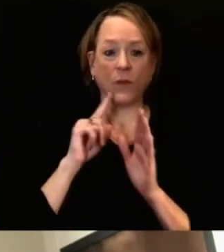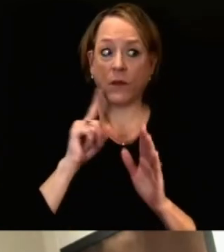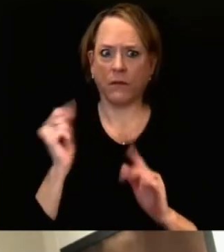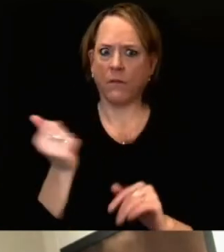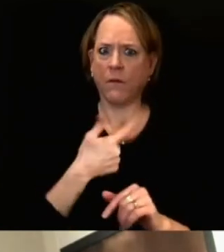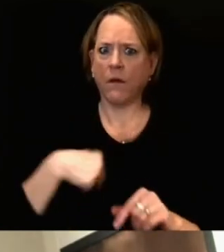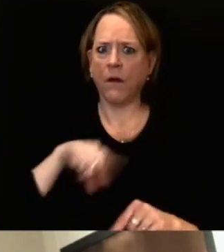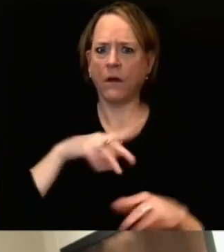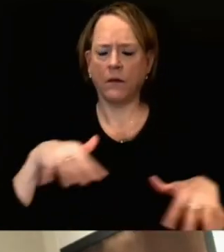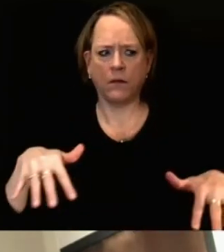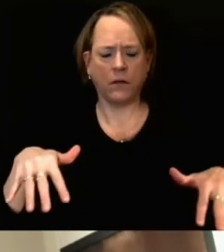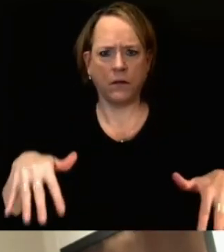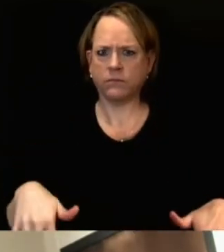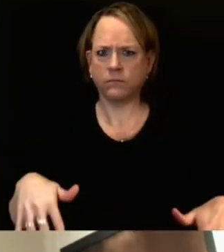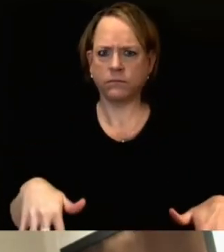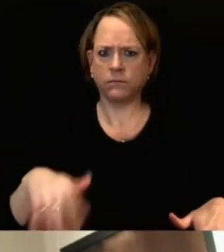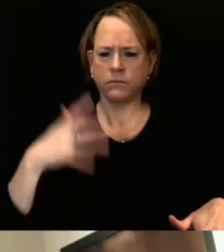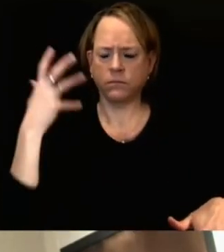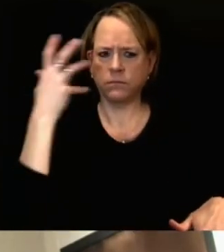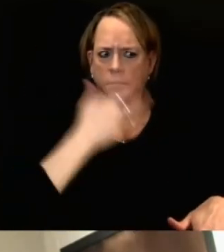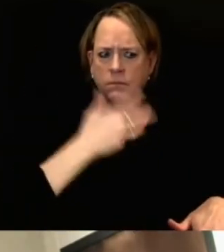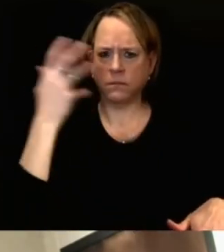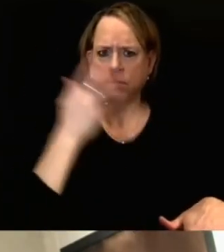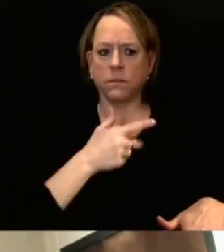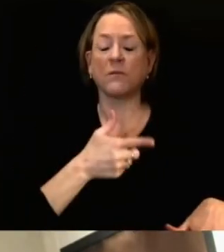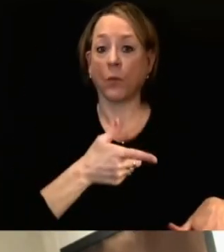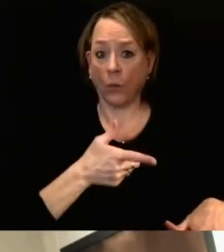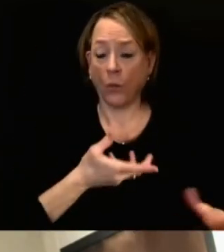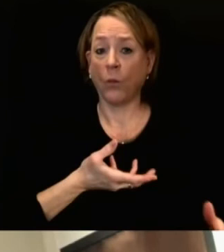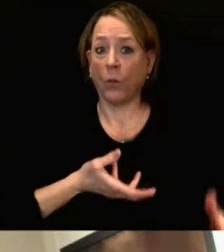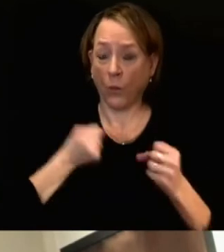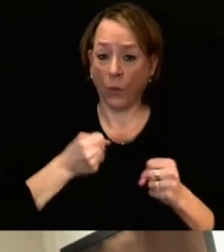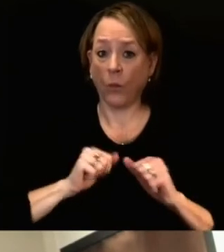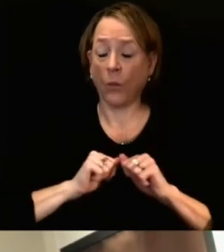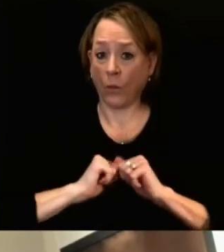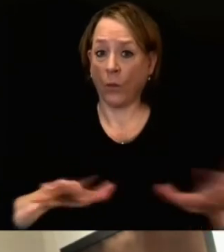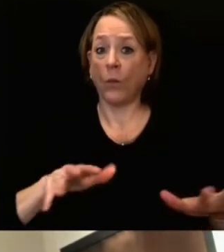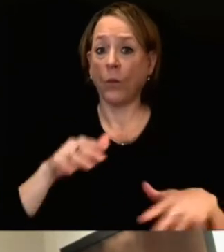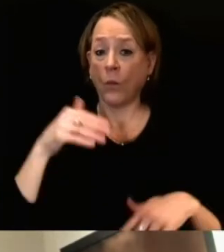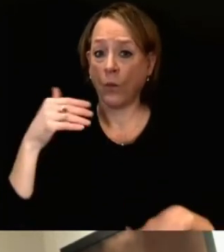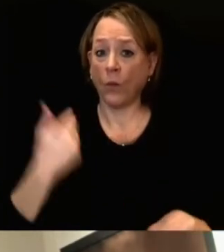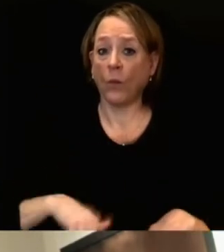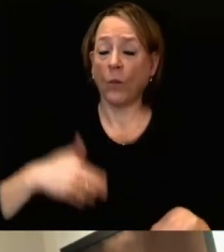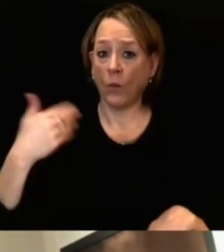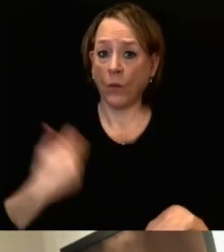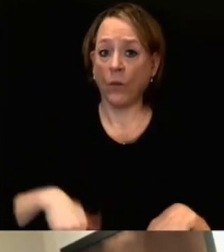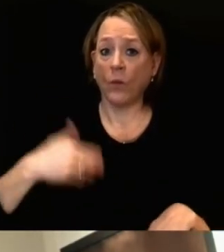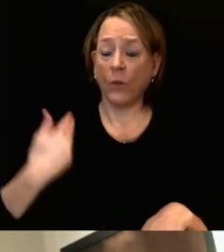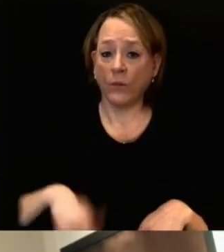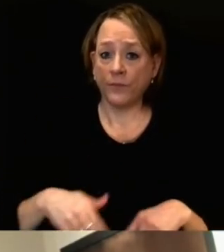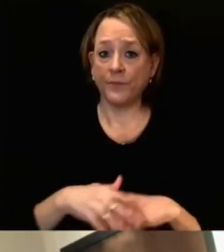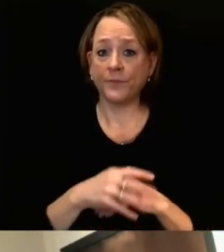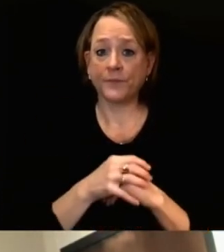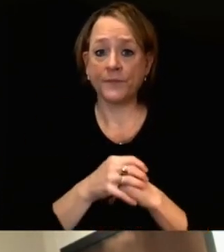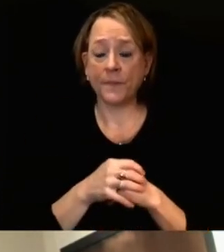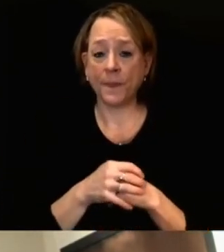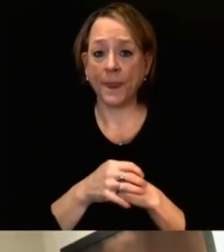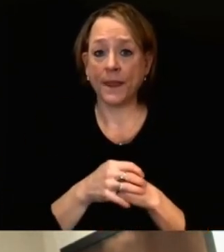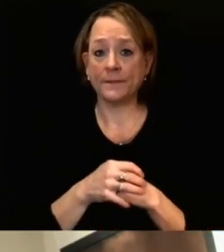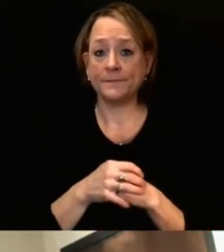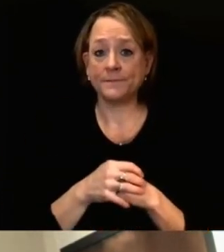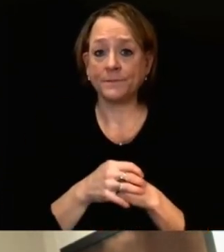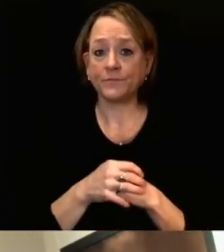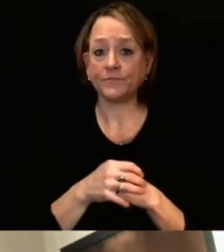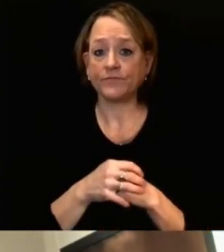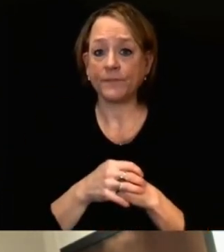how widespread. In this, despite all the what we've accomplished with vaccination and all we've